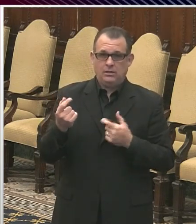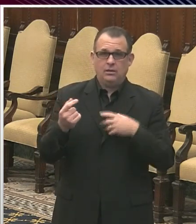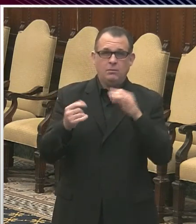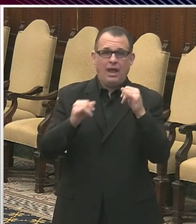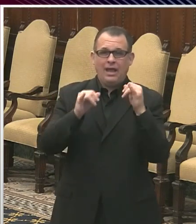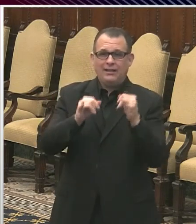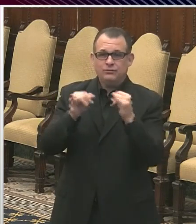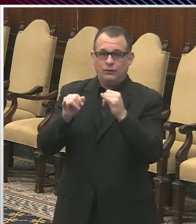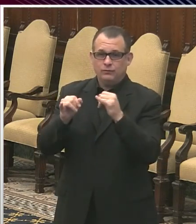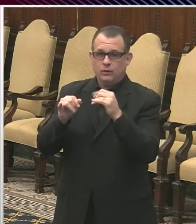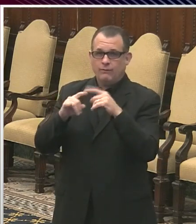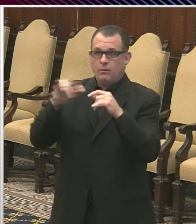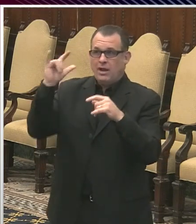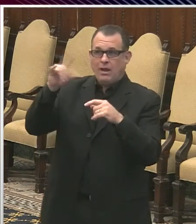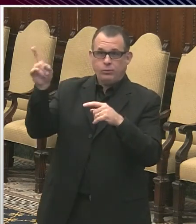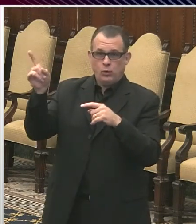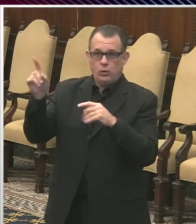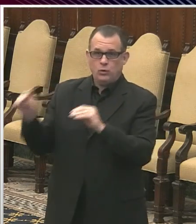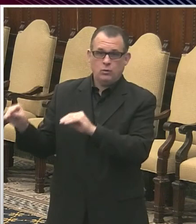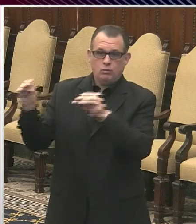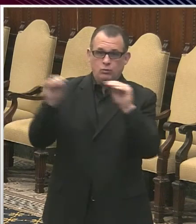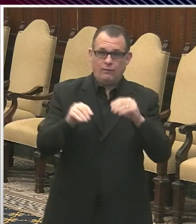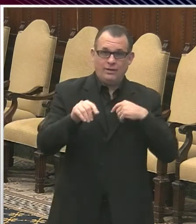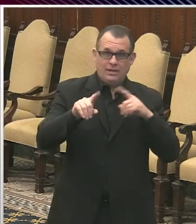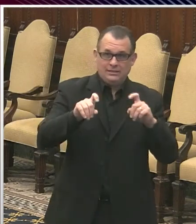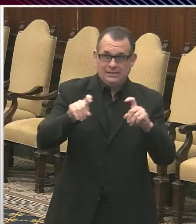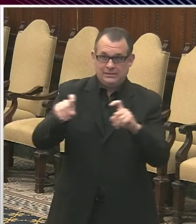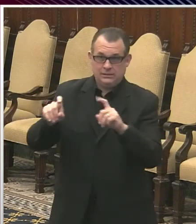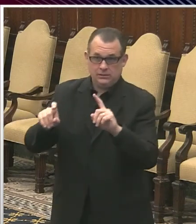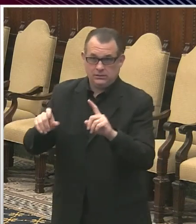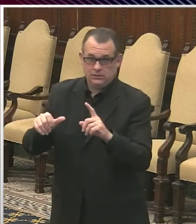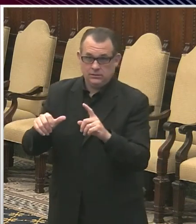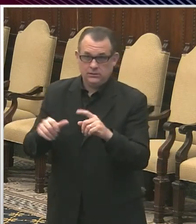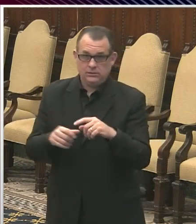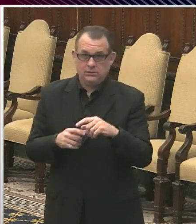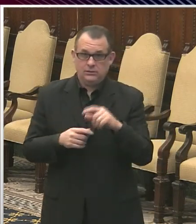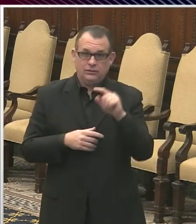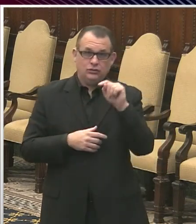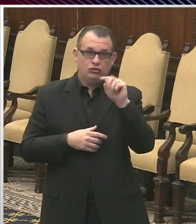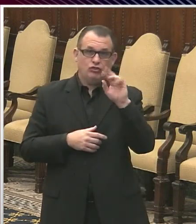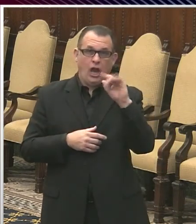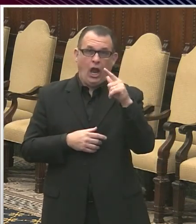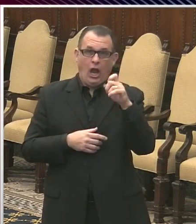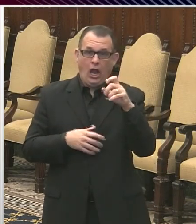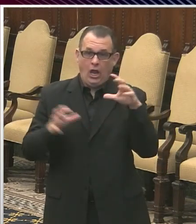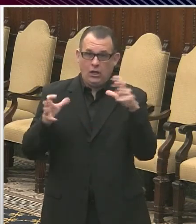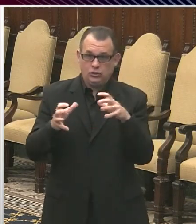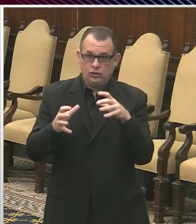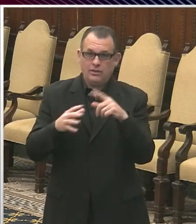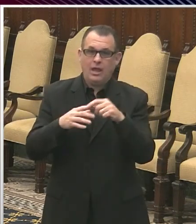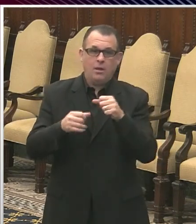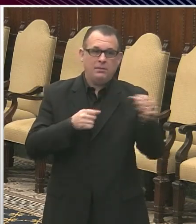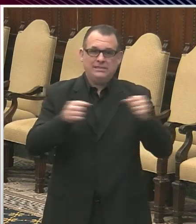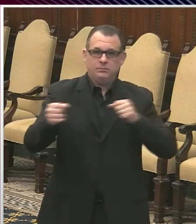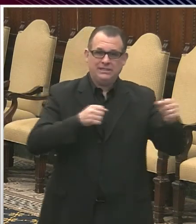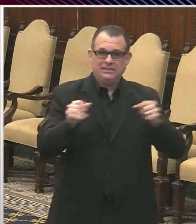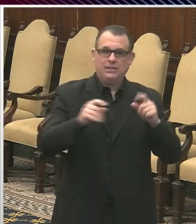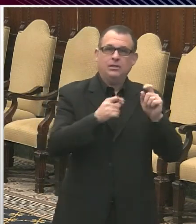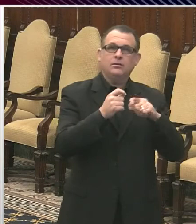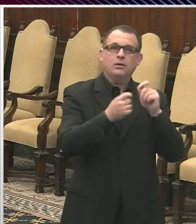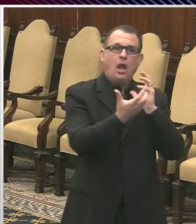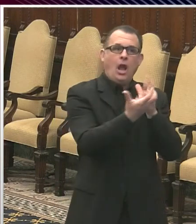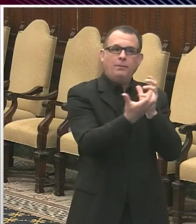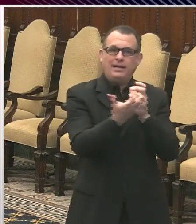from the airport. They'll be tested, and then they'll be triaged into appropriate shelter from there. So they will be